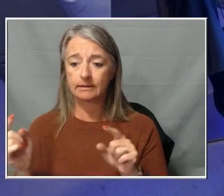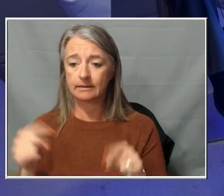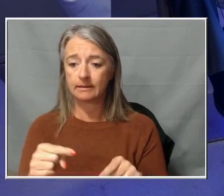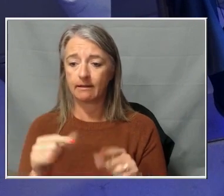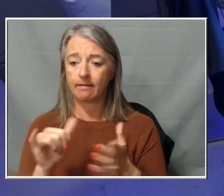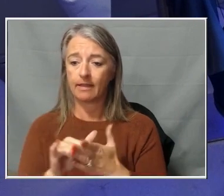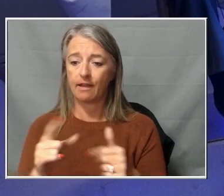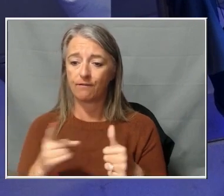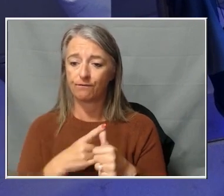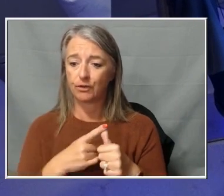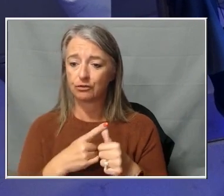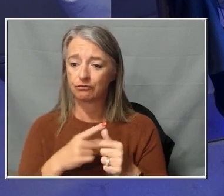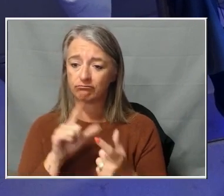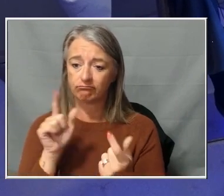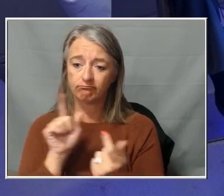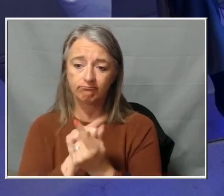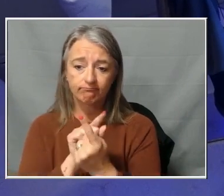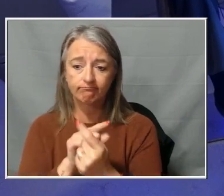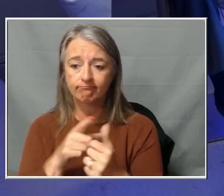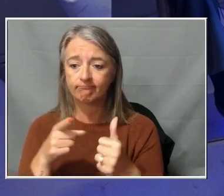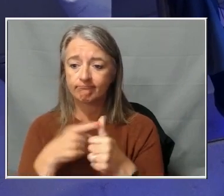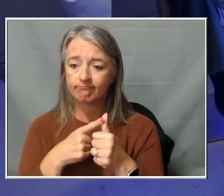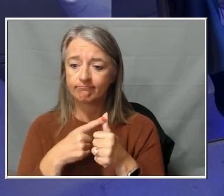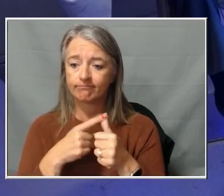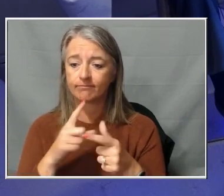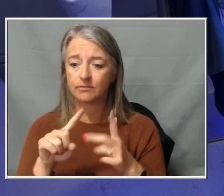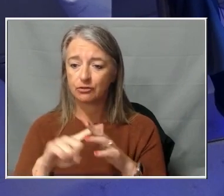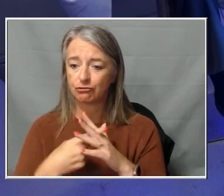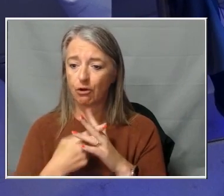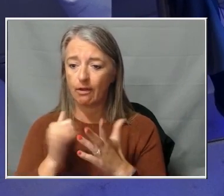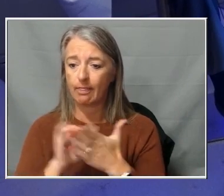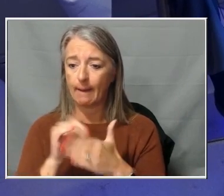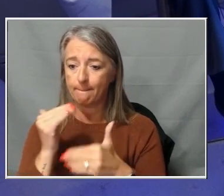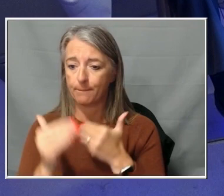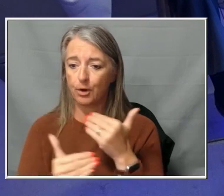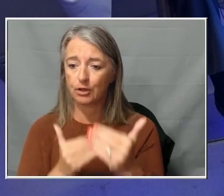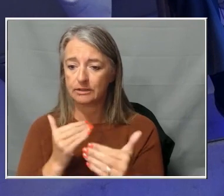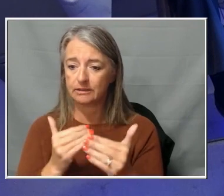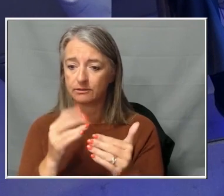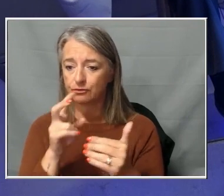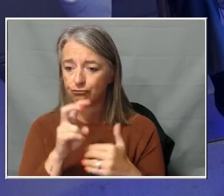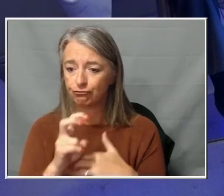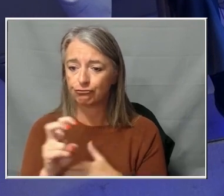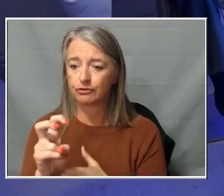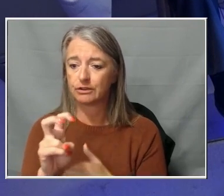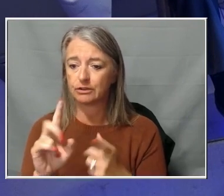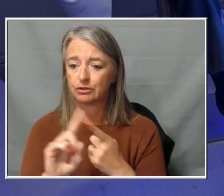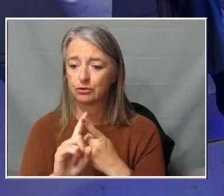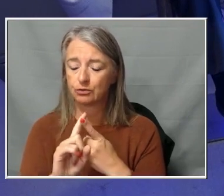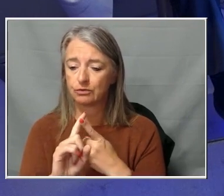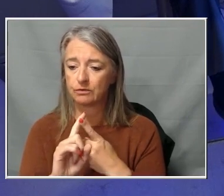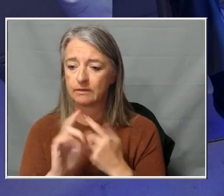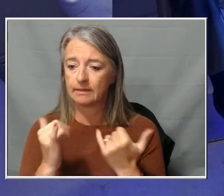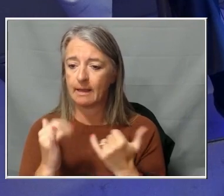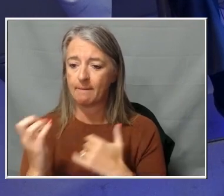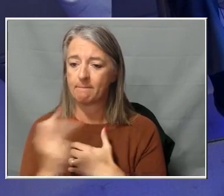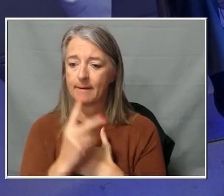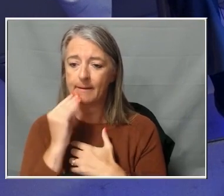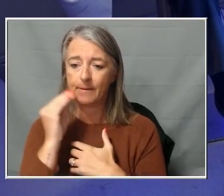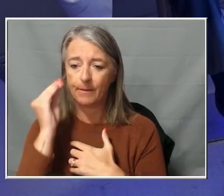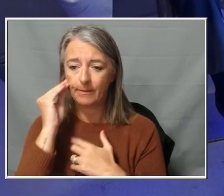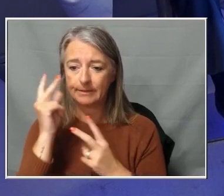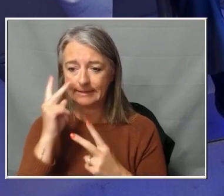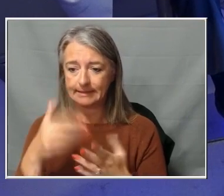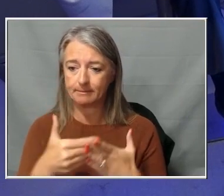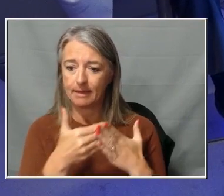line of defense. I mean, you meet her first, and then it's like you start that journey down the road to where she's now back at home, seeing her baby.